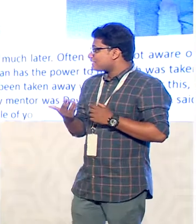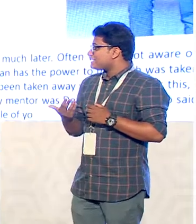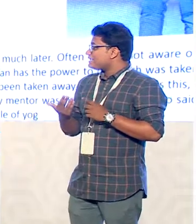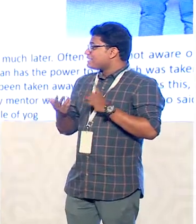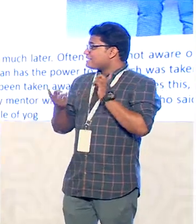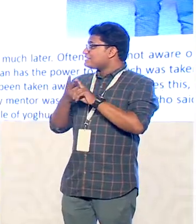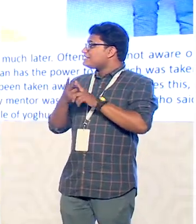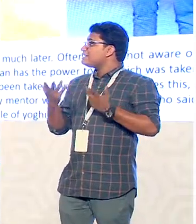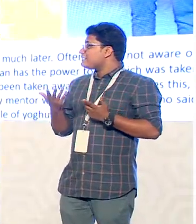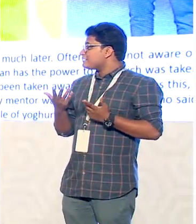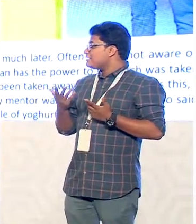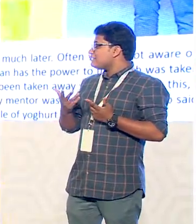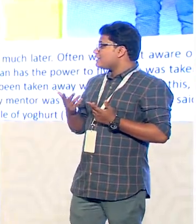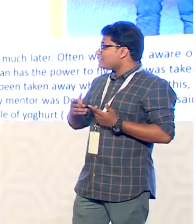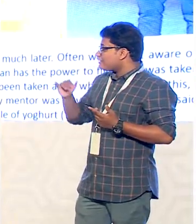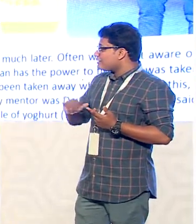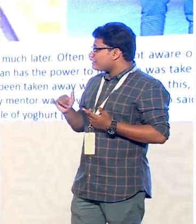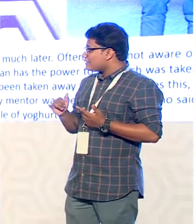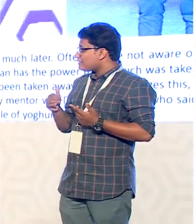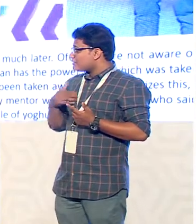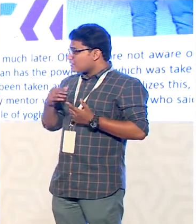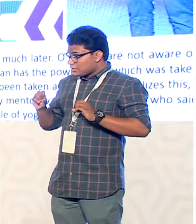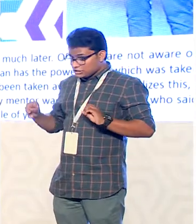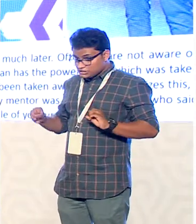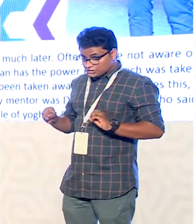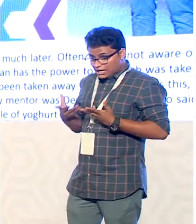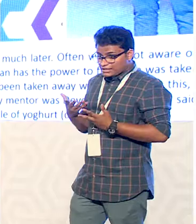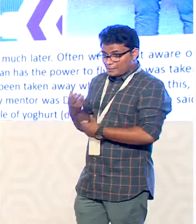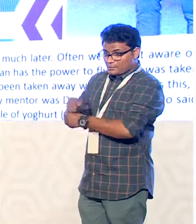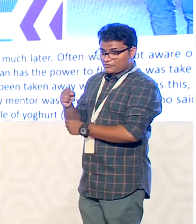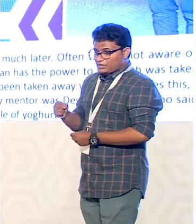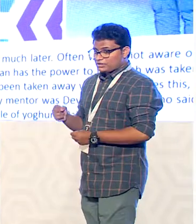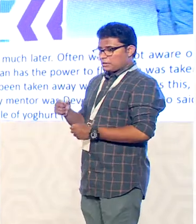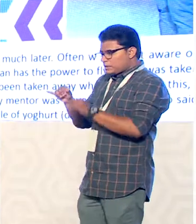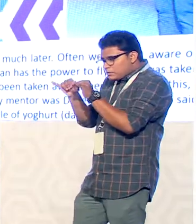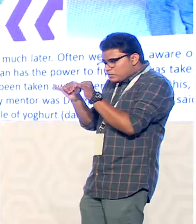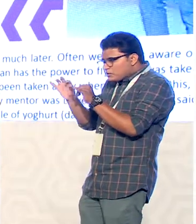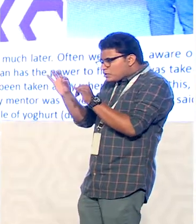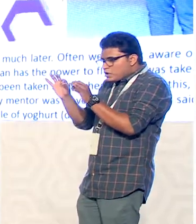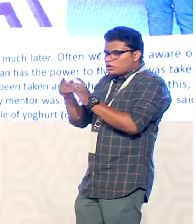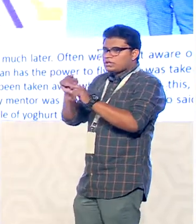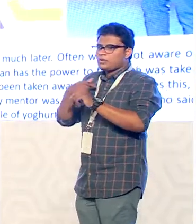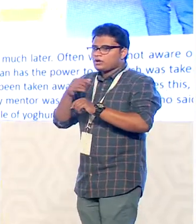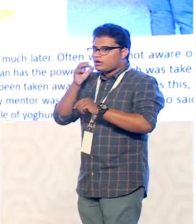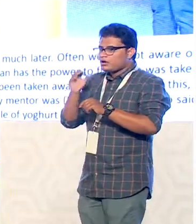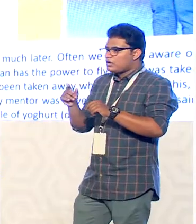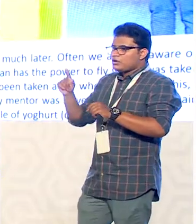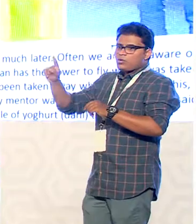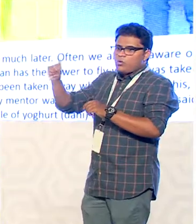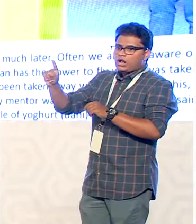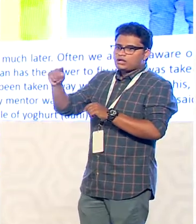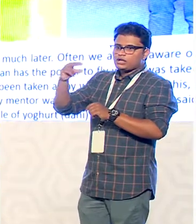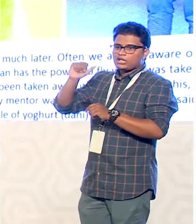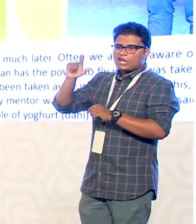The next thing is that the milk and the starter must be proportionate. You cannot set 1 gallon of milk